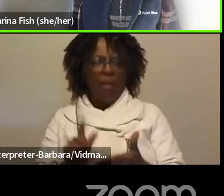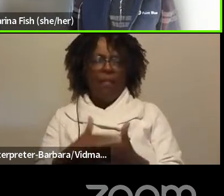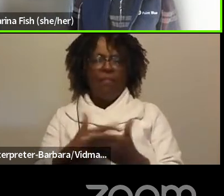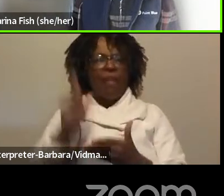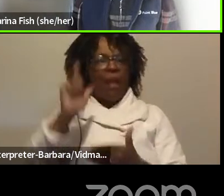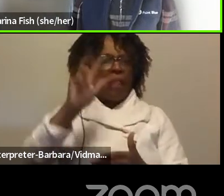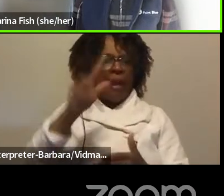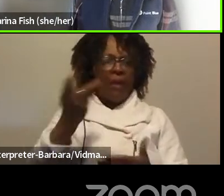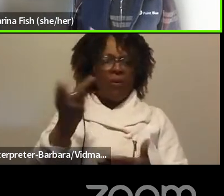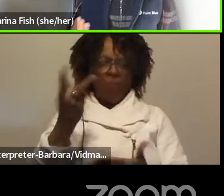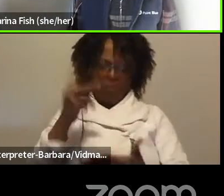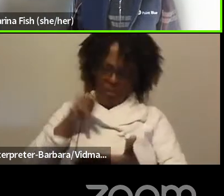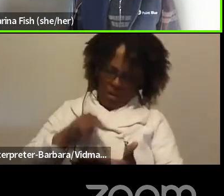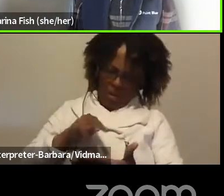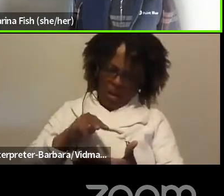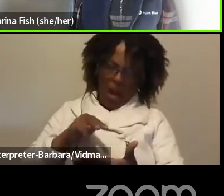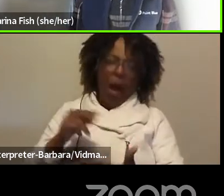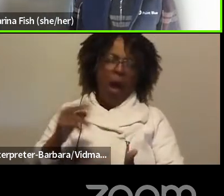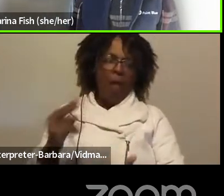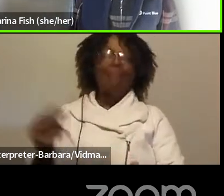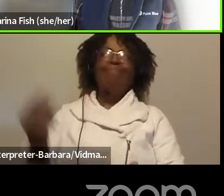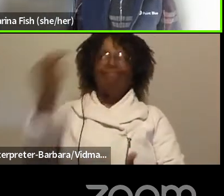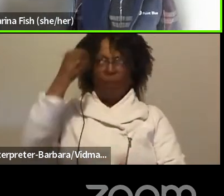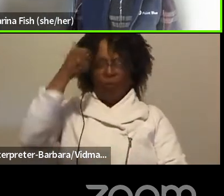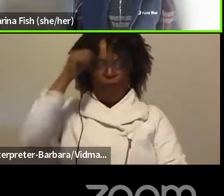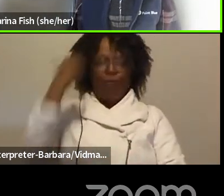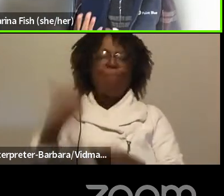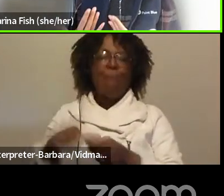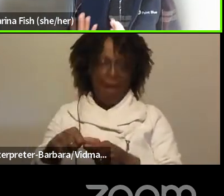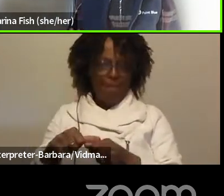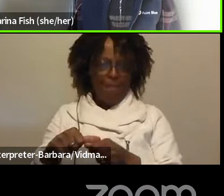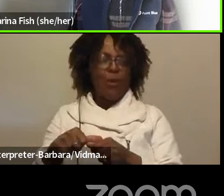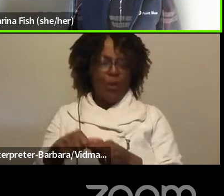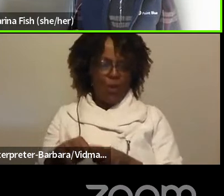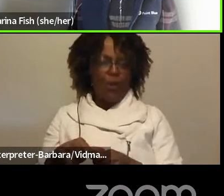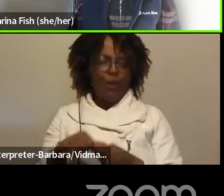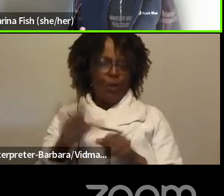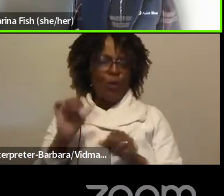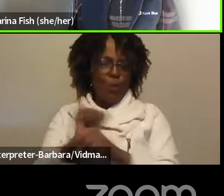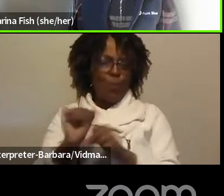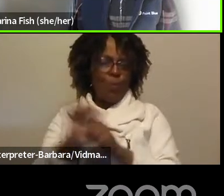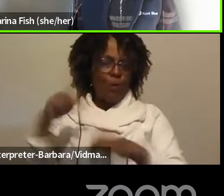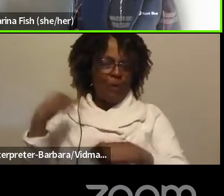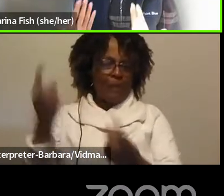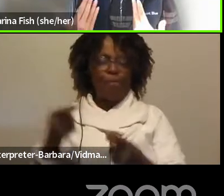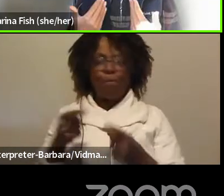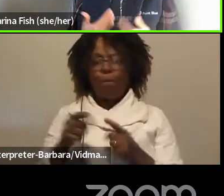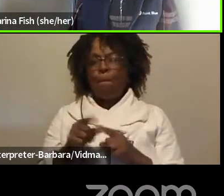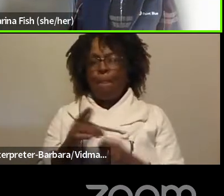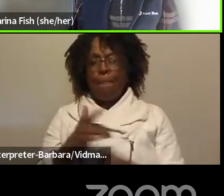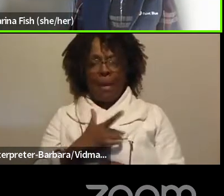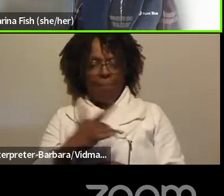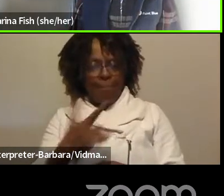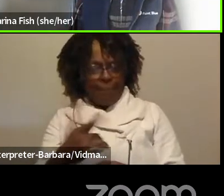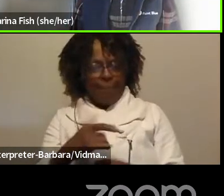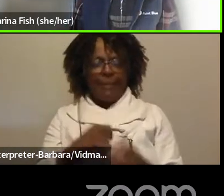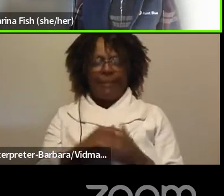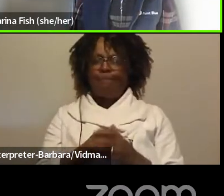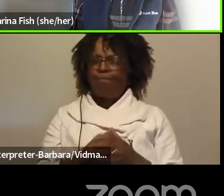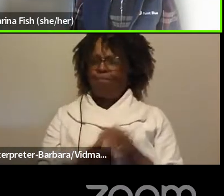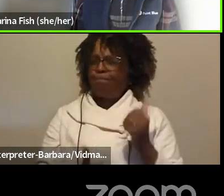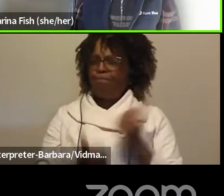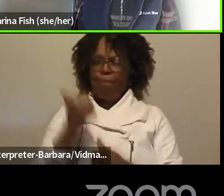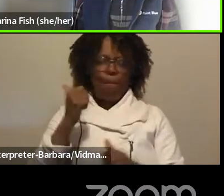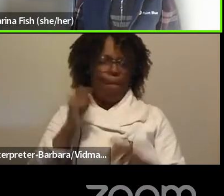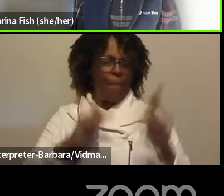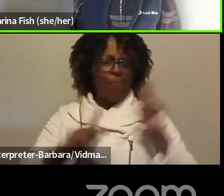support network again, and they can remind you of how great you are. Because I think my tendency is similar to most people, where you kind of forget everything that you've been able to